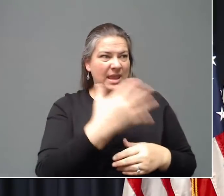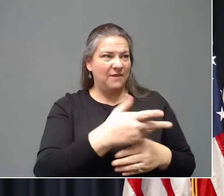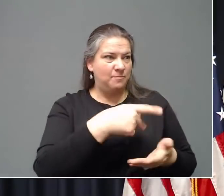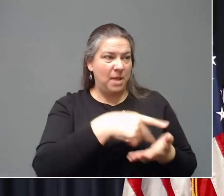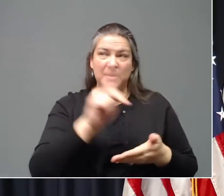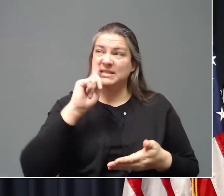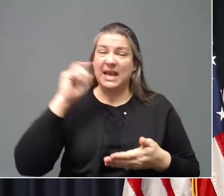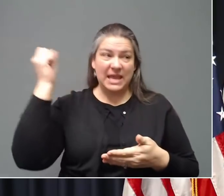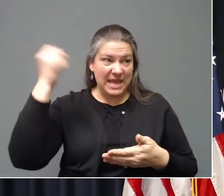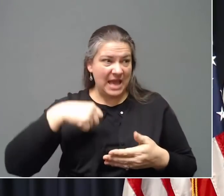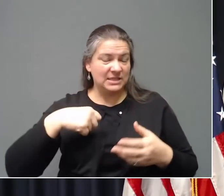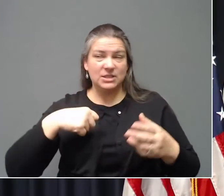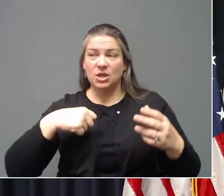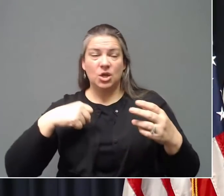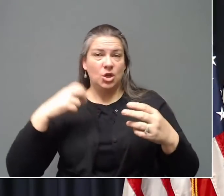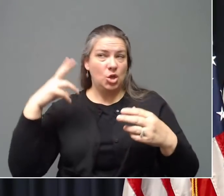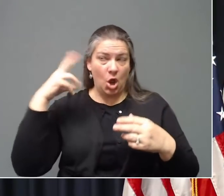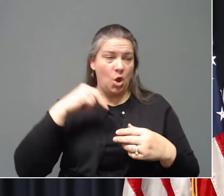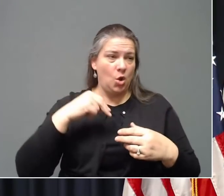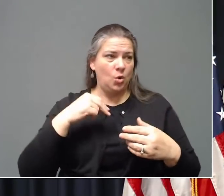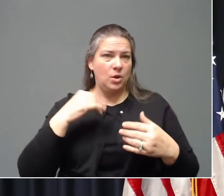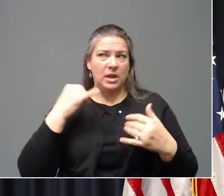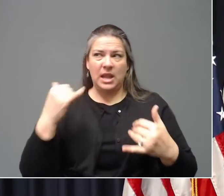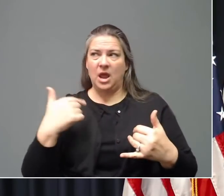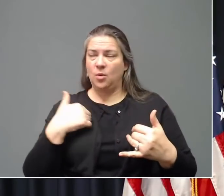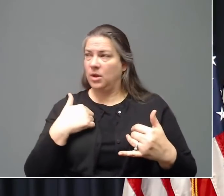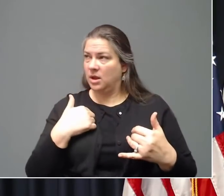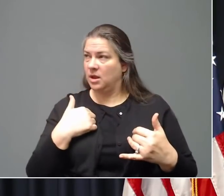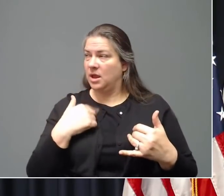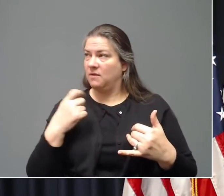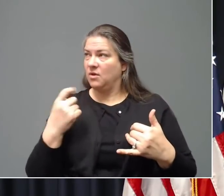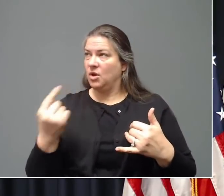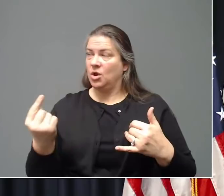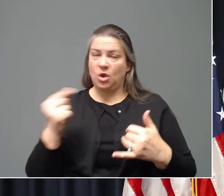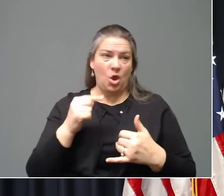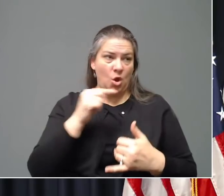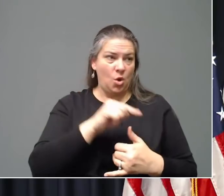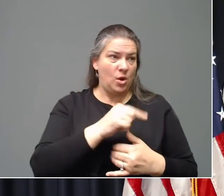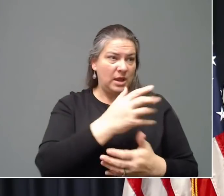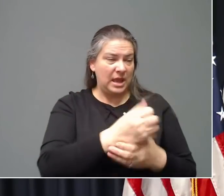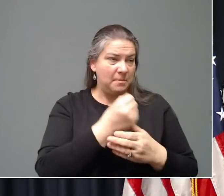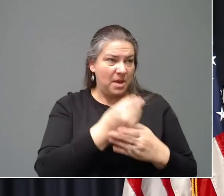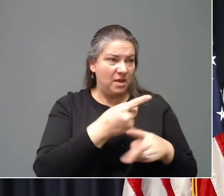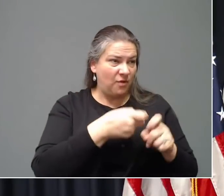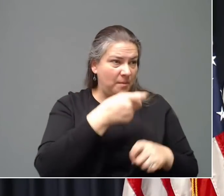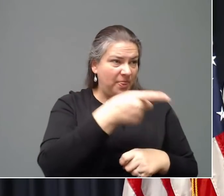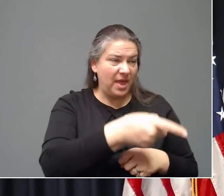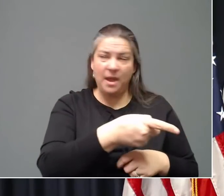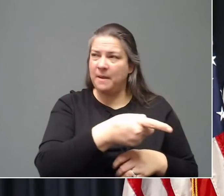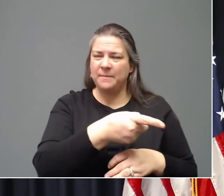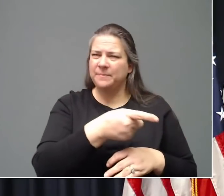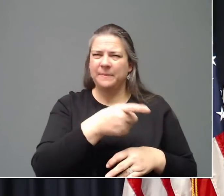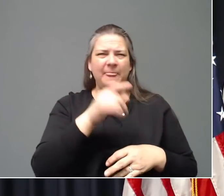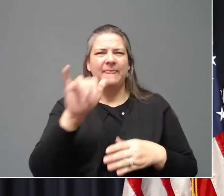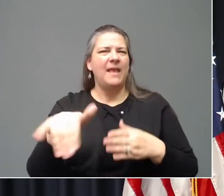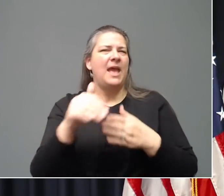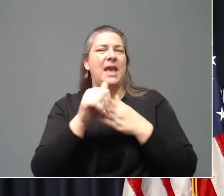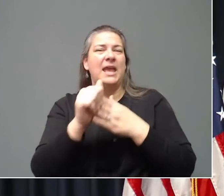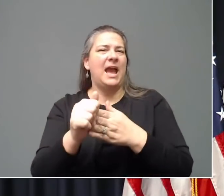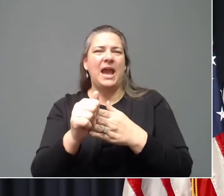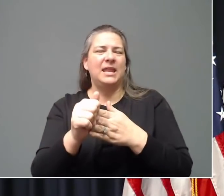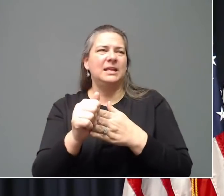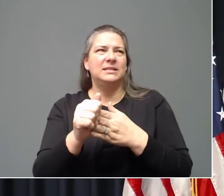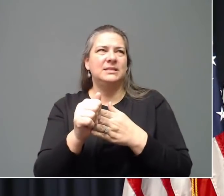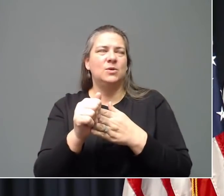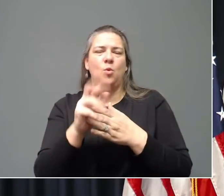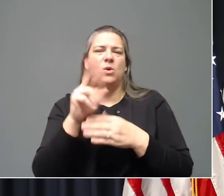said no, and now we're saying we have to go and collect from. This guidance hadn't been out there very long, but